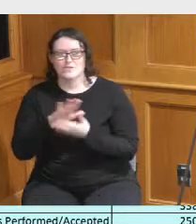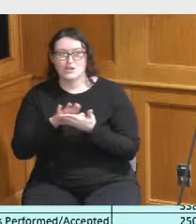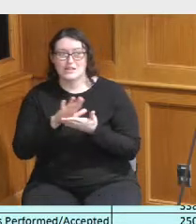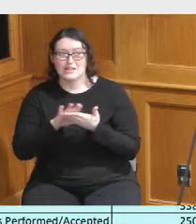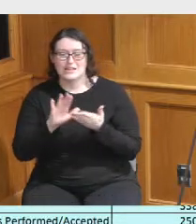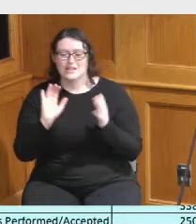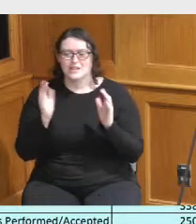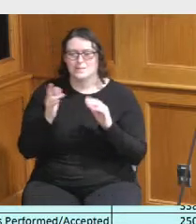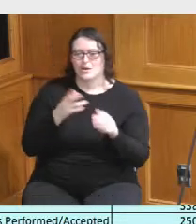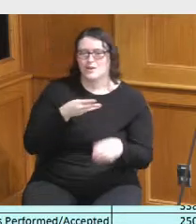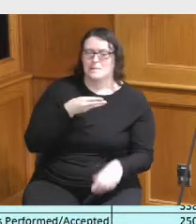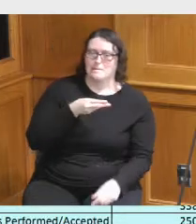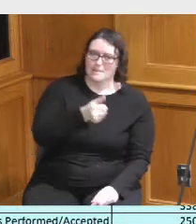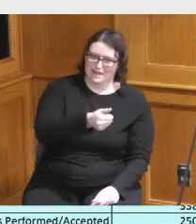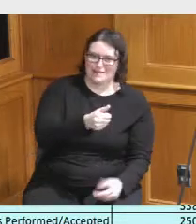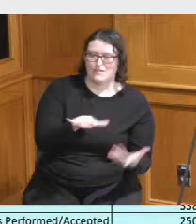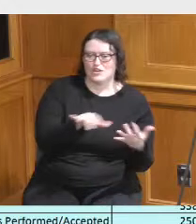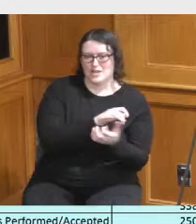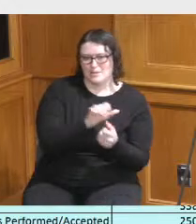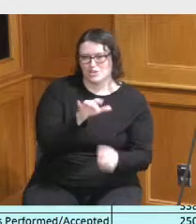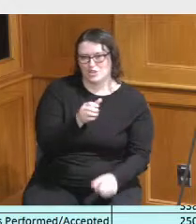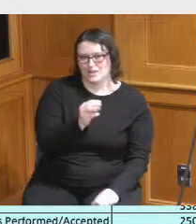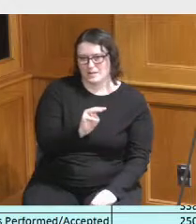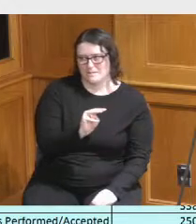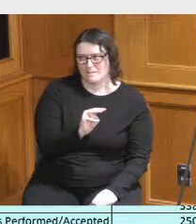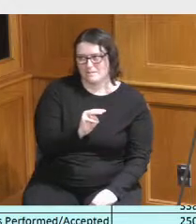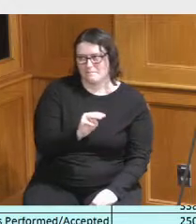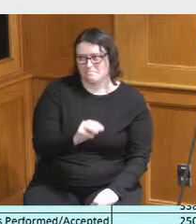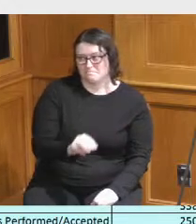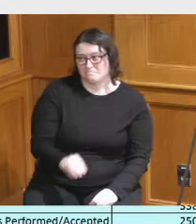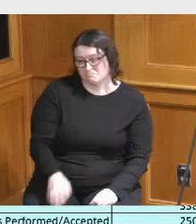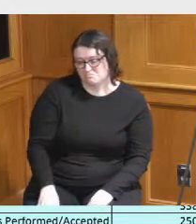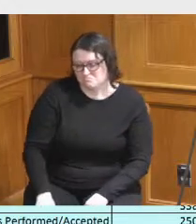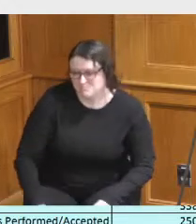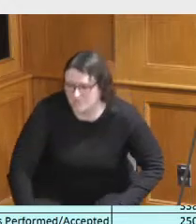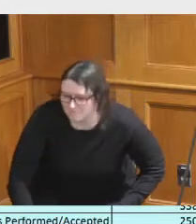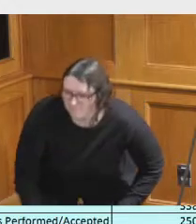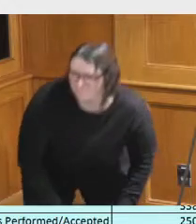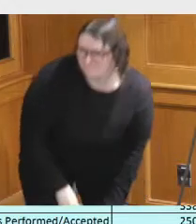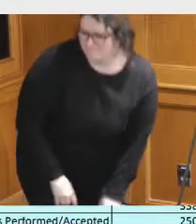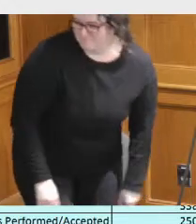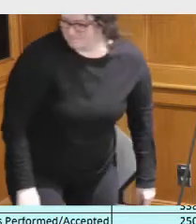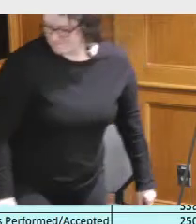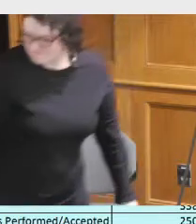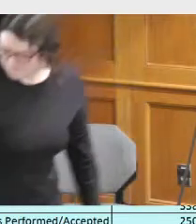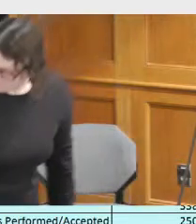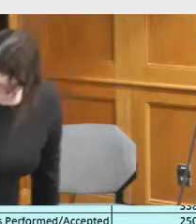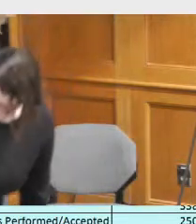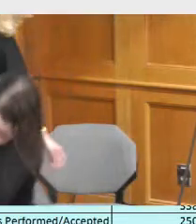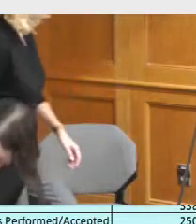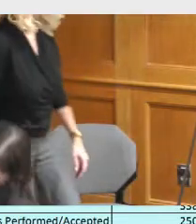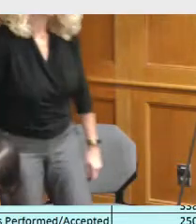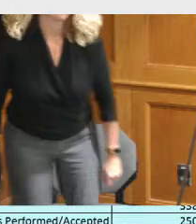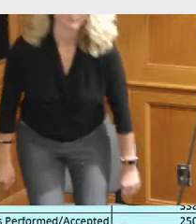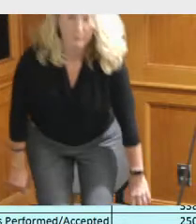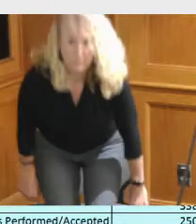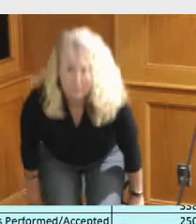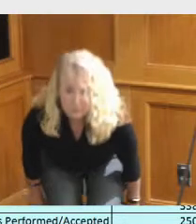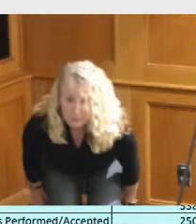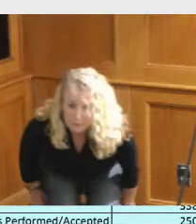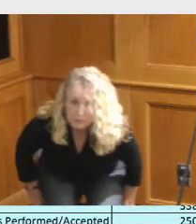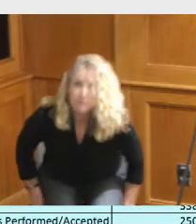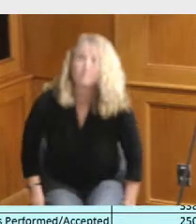the payout of damage claims. And we do update that chart monthly on our website. And